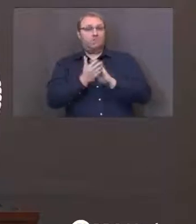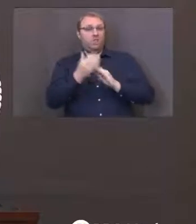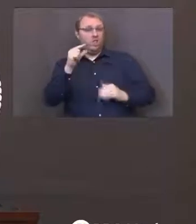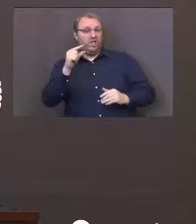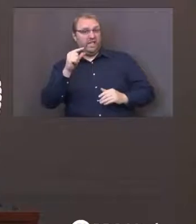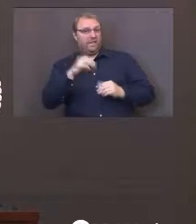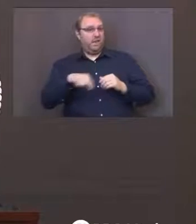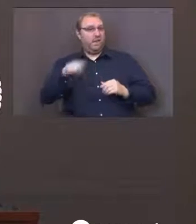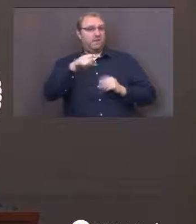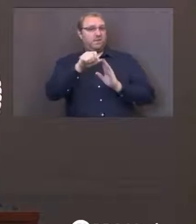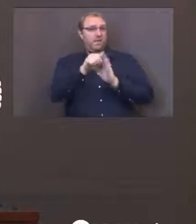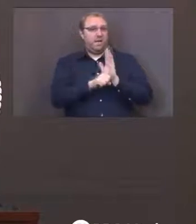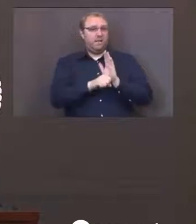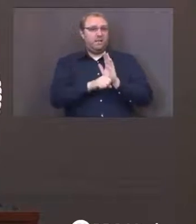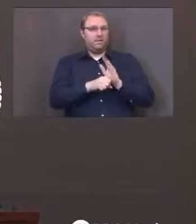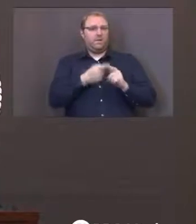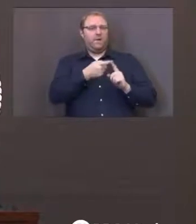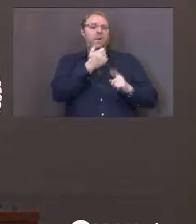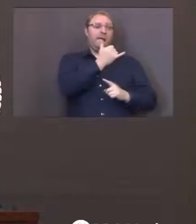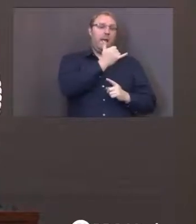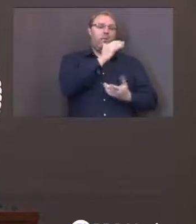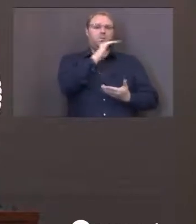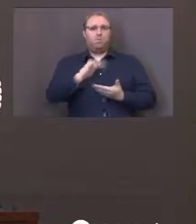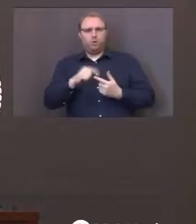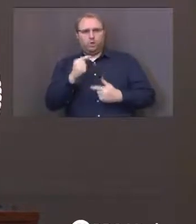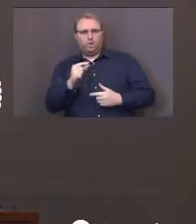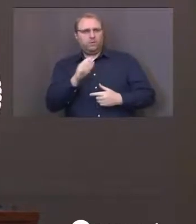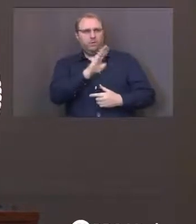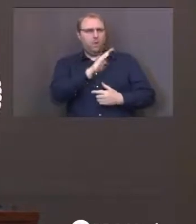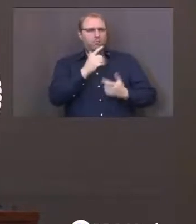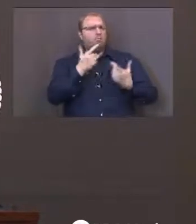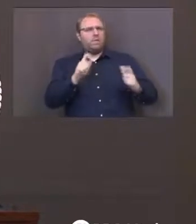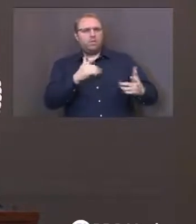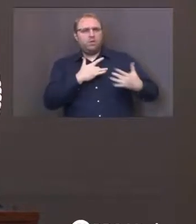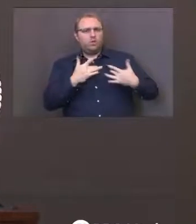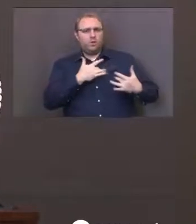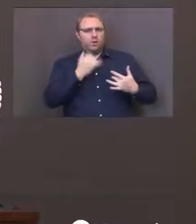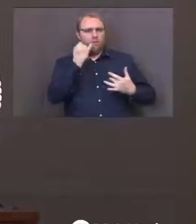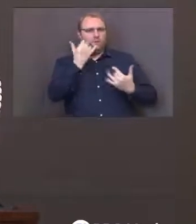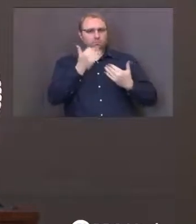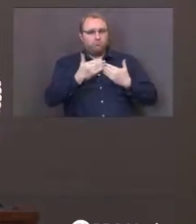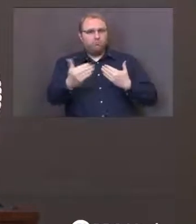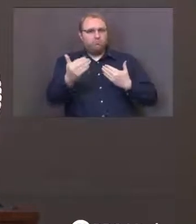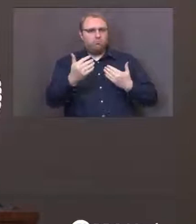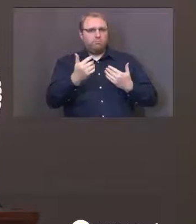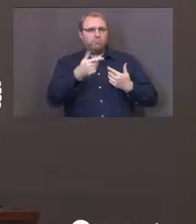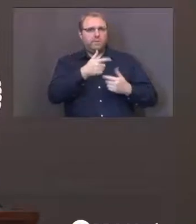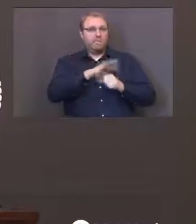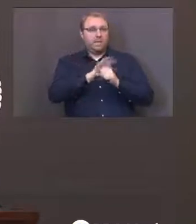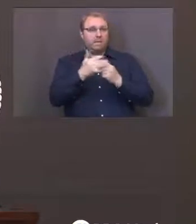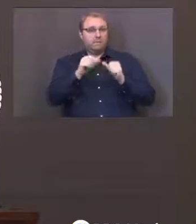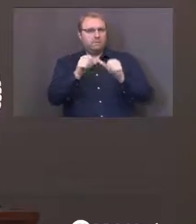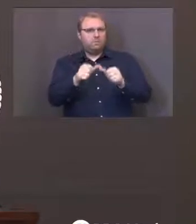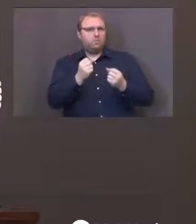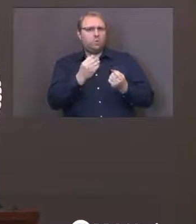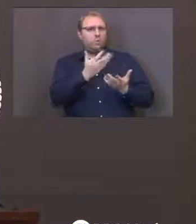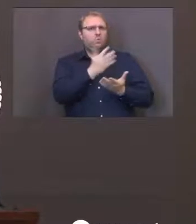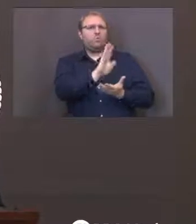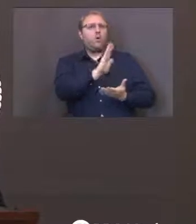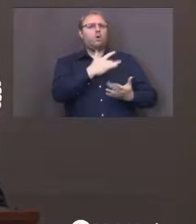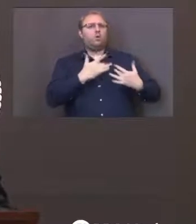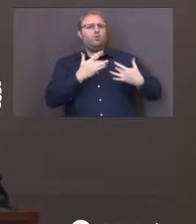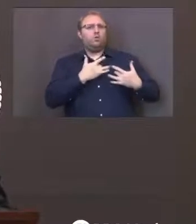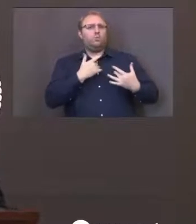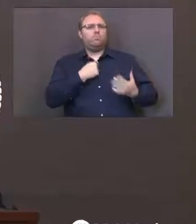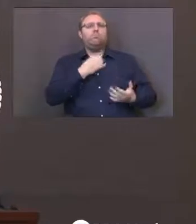yellow. What's your biggest concern moving forward as this pandemic continues? Is there any concern that people